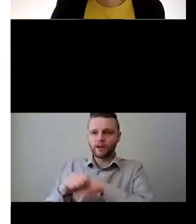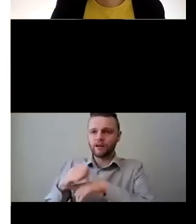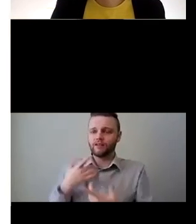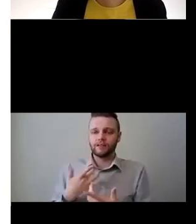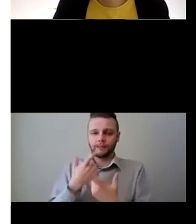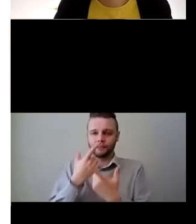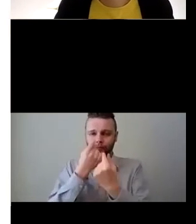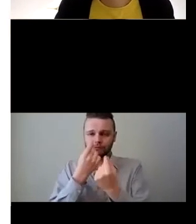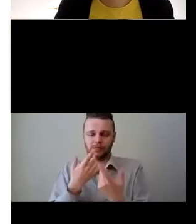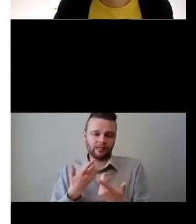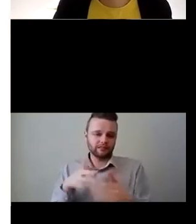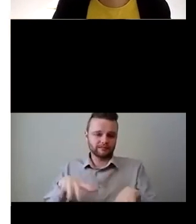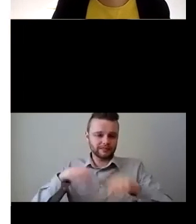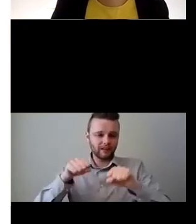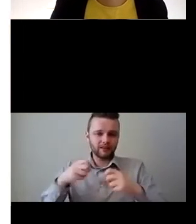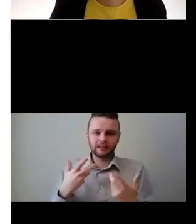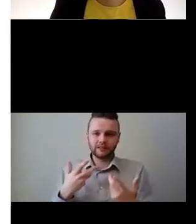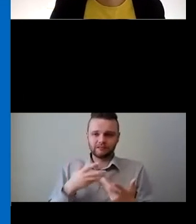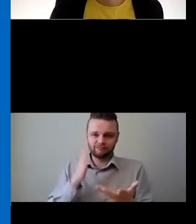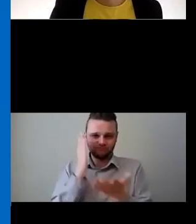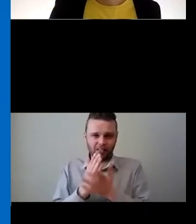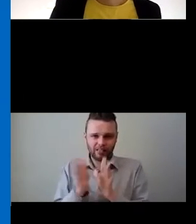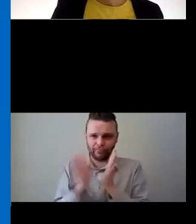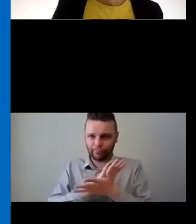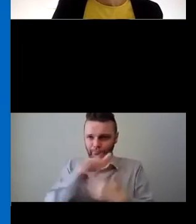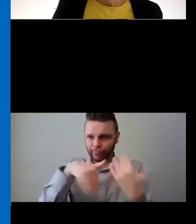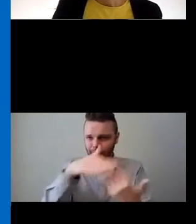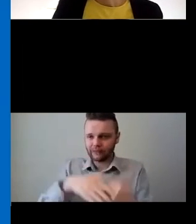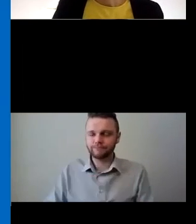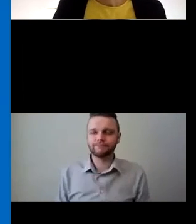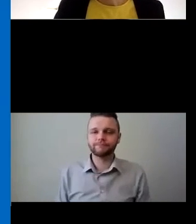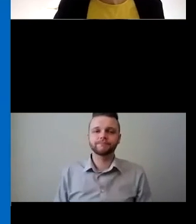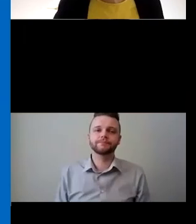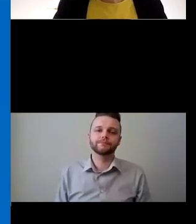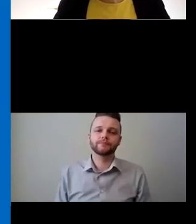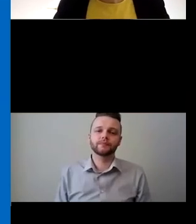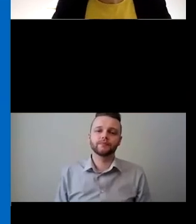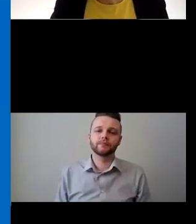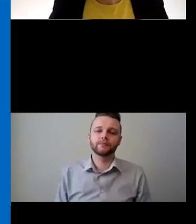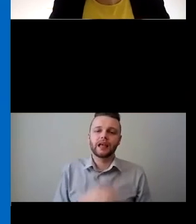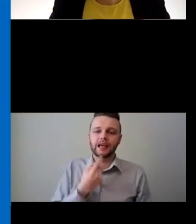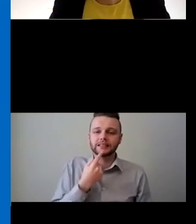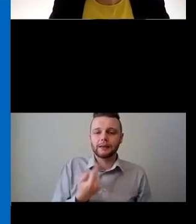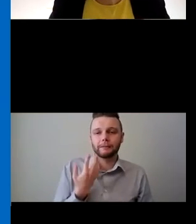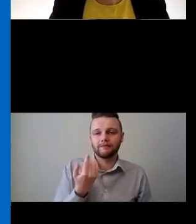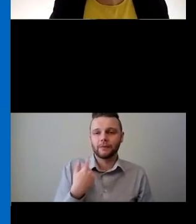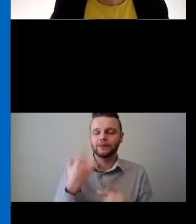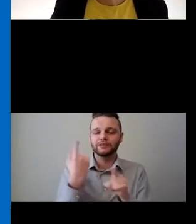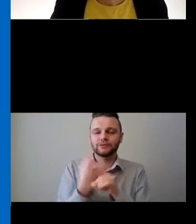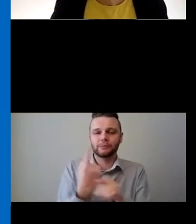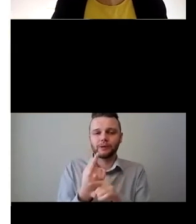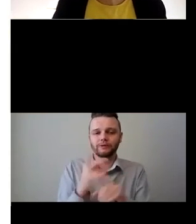may actually distort the reality. So, I mean, I mentioned already a couple of